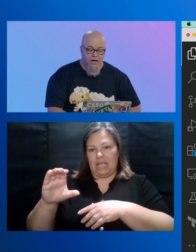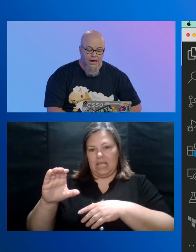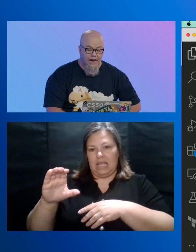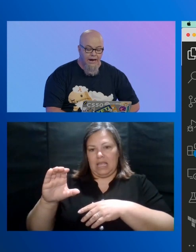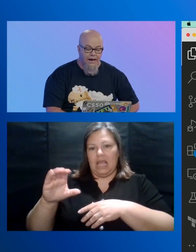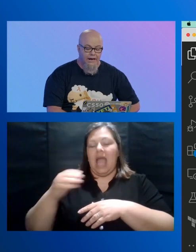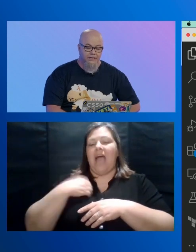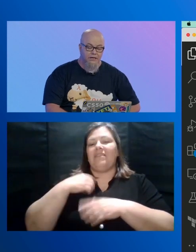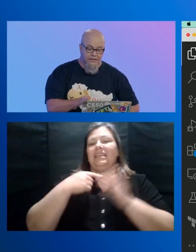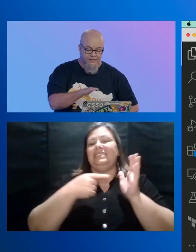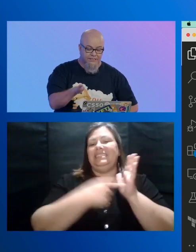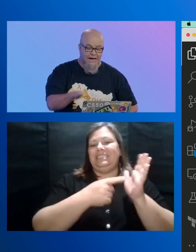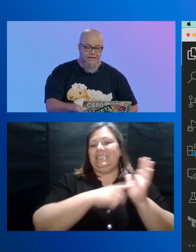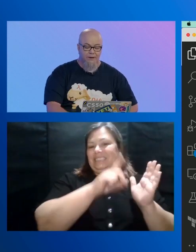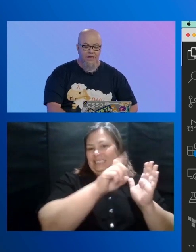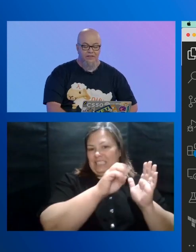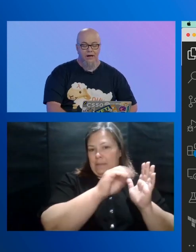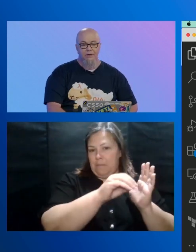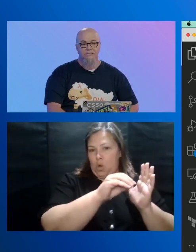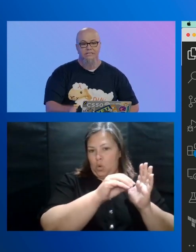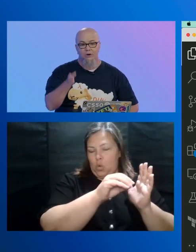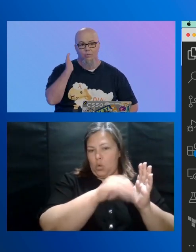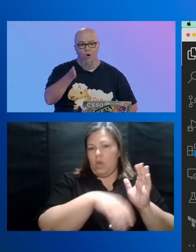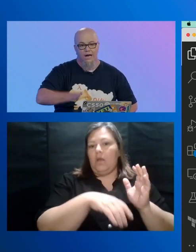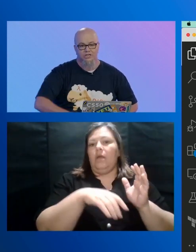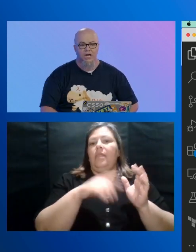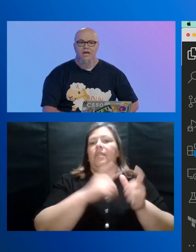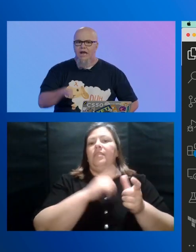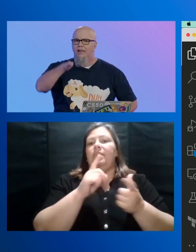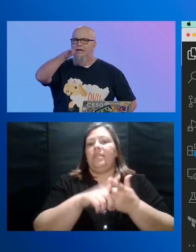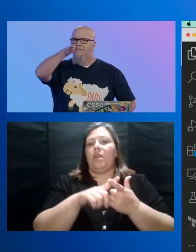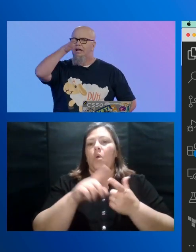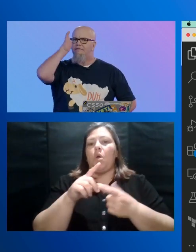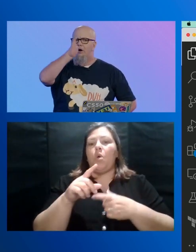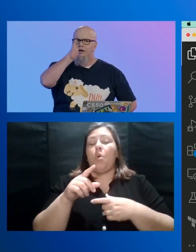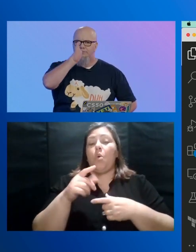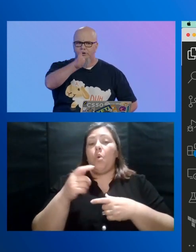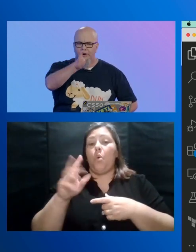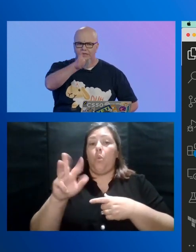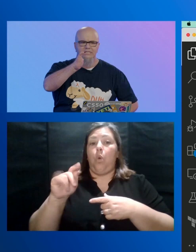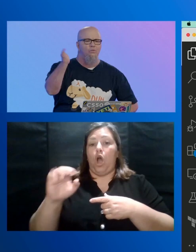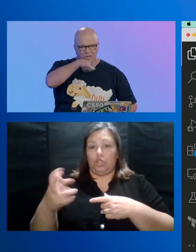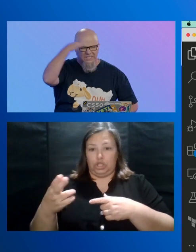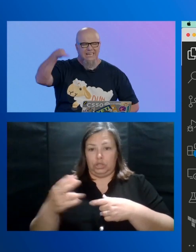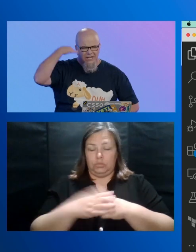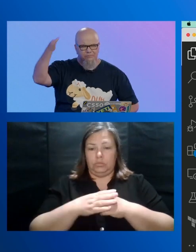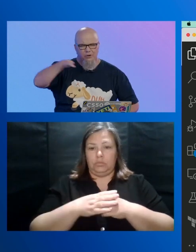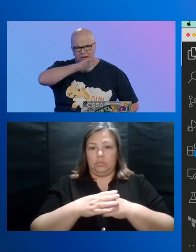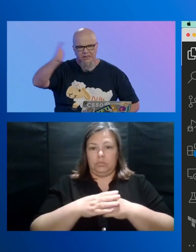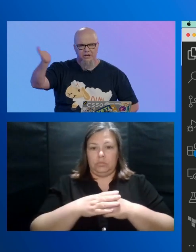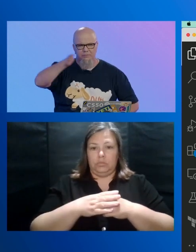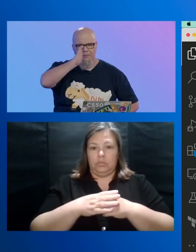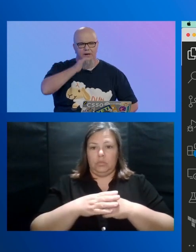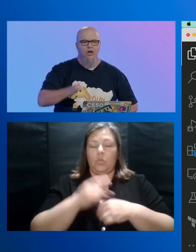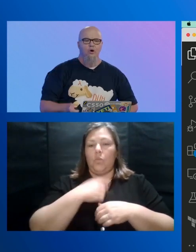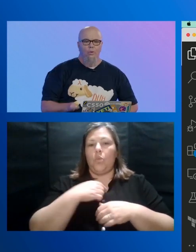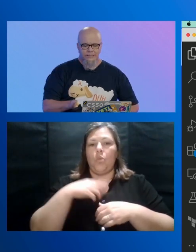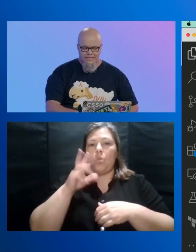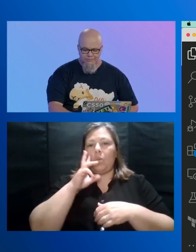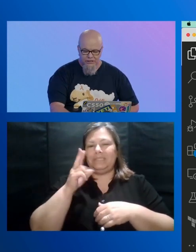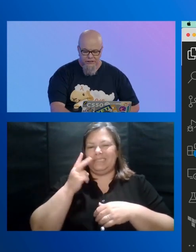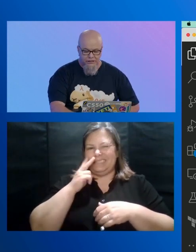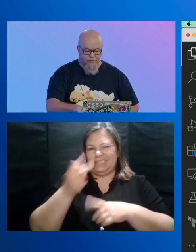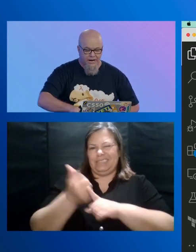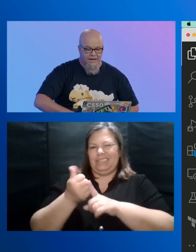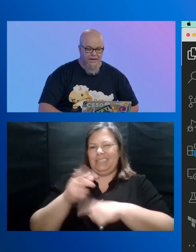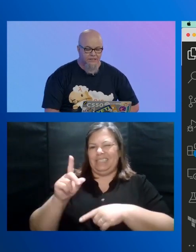demo, and that's the stack name. And then I'm going to say watch. Now, like I said, I've already deployed this, and we'll see a deploy in a little bit. But what